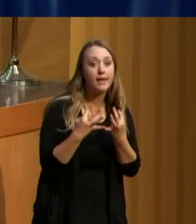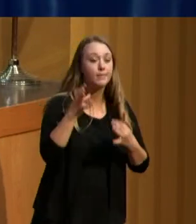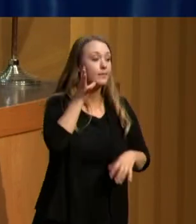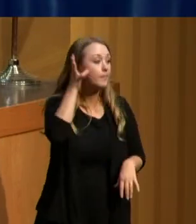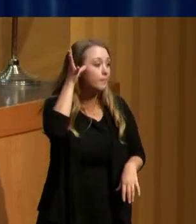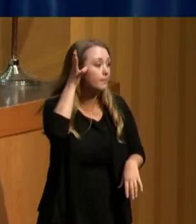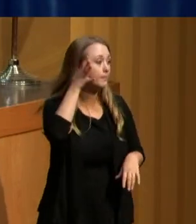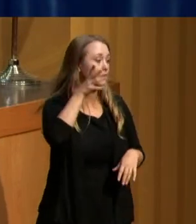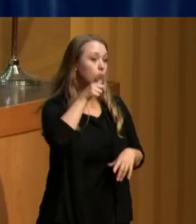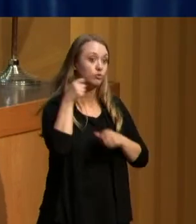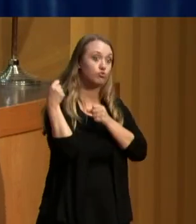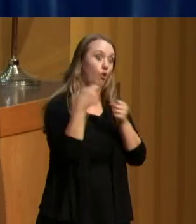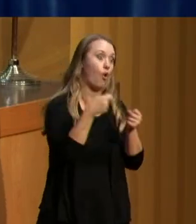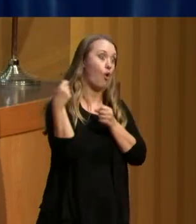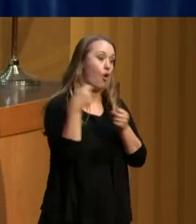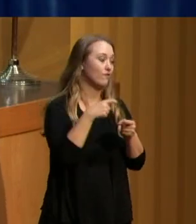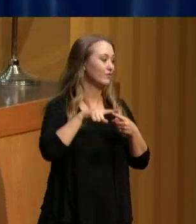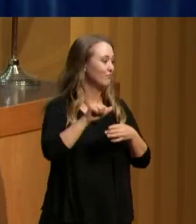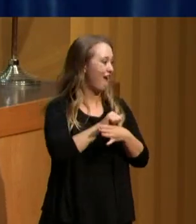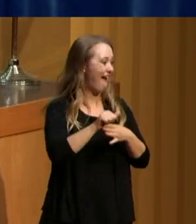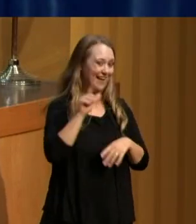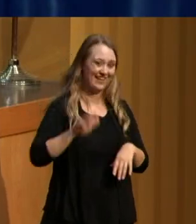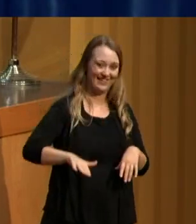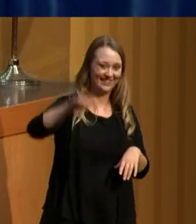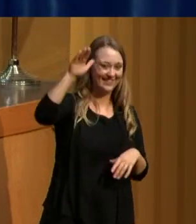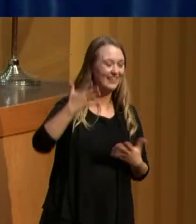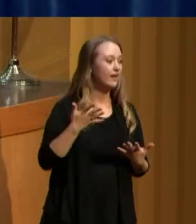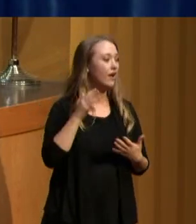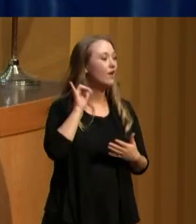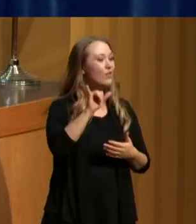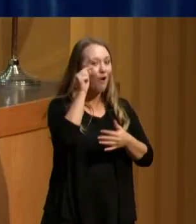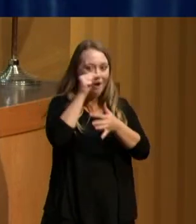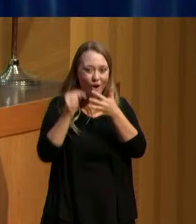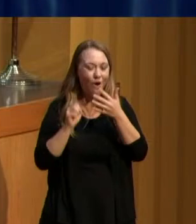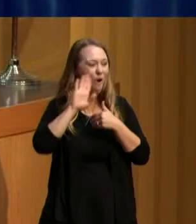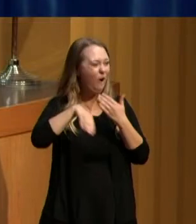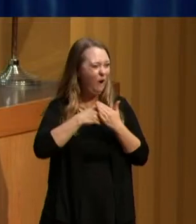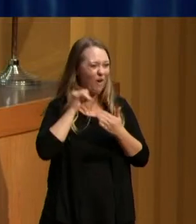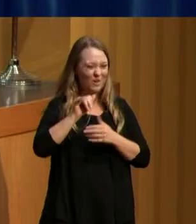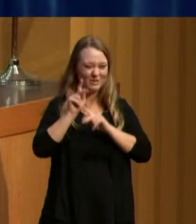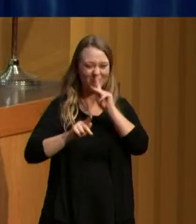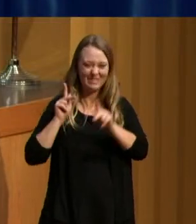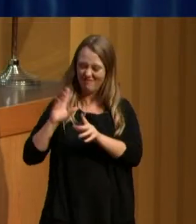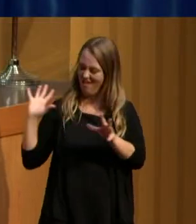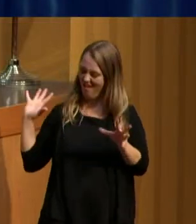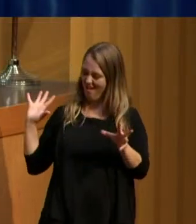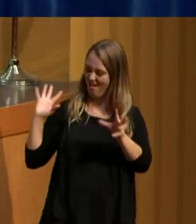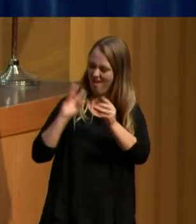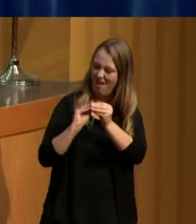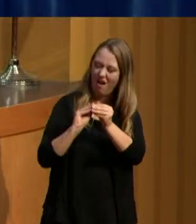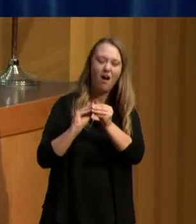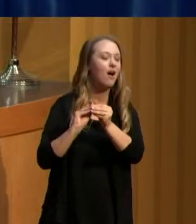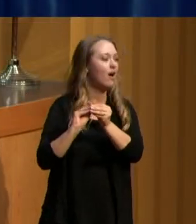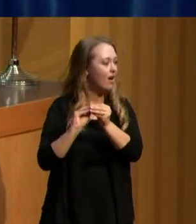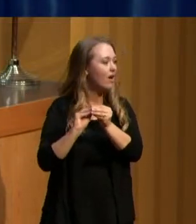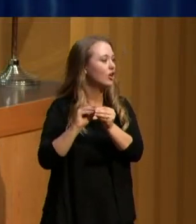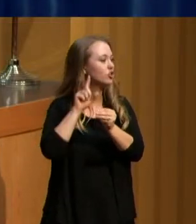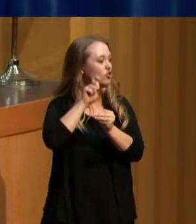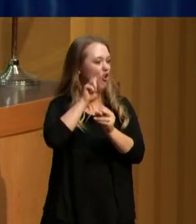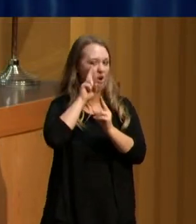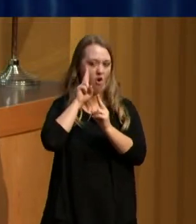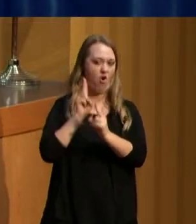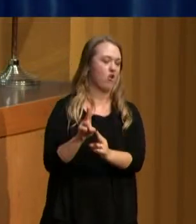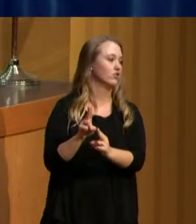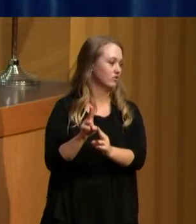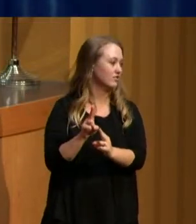to practice growing up, right? Every single one of those people, take the time to honor them,